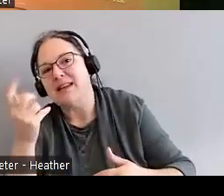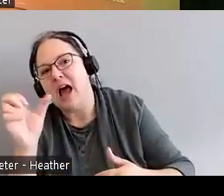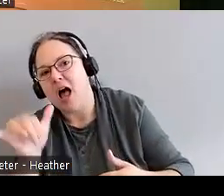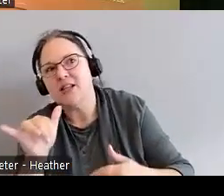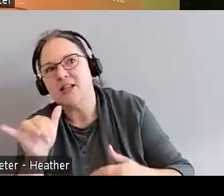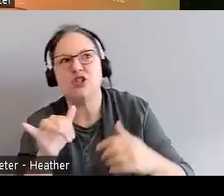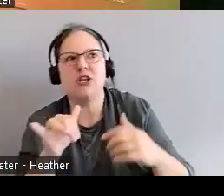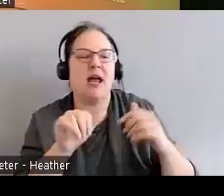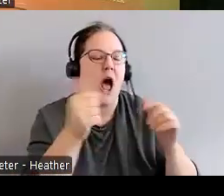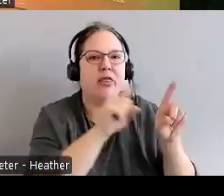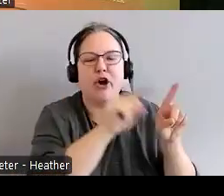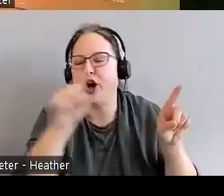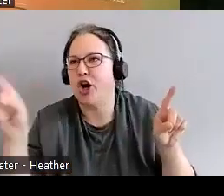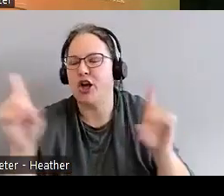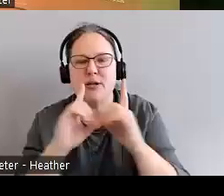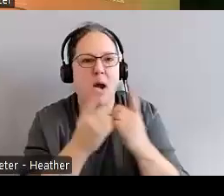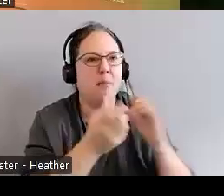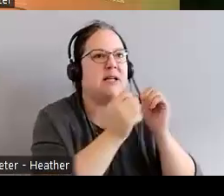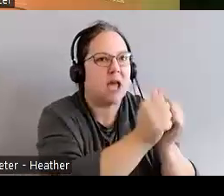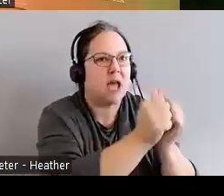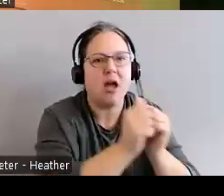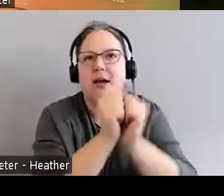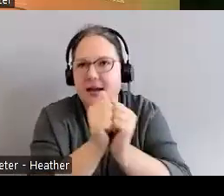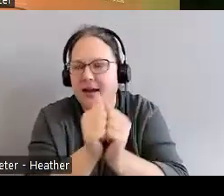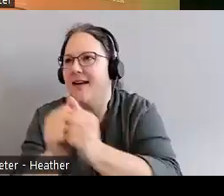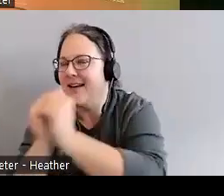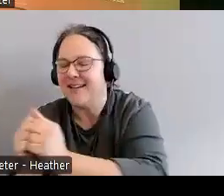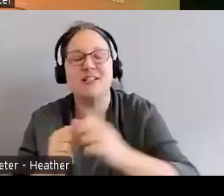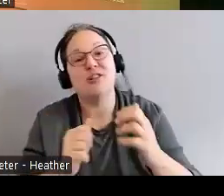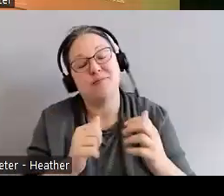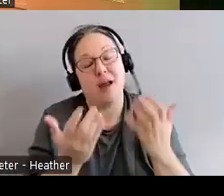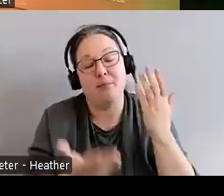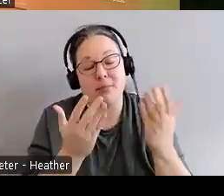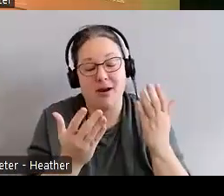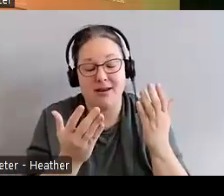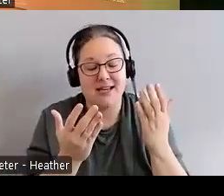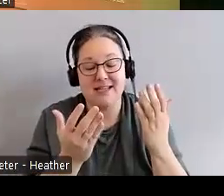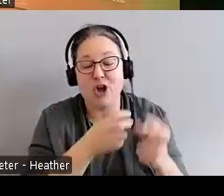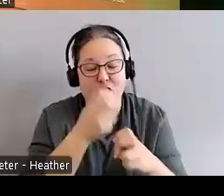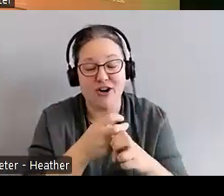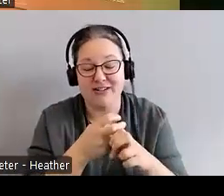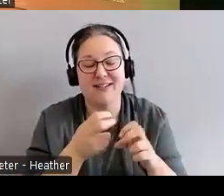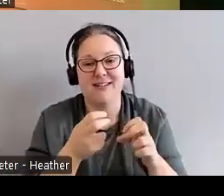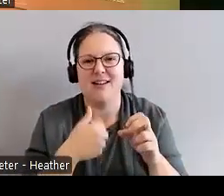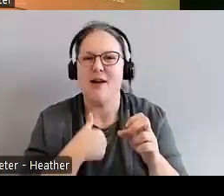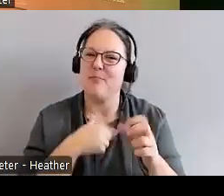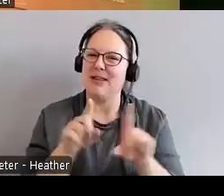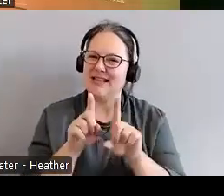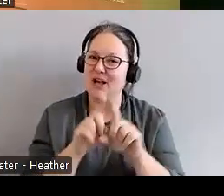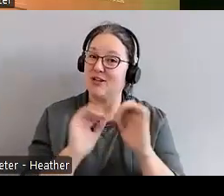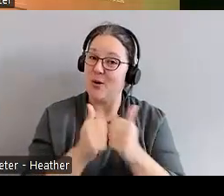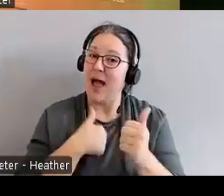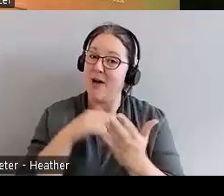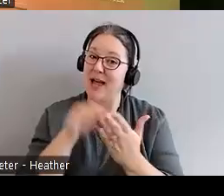things. But part of it was kind of interesting in that sense that maybe that's how I learned to be an administrator and become a chair. Who knows,